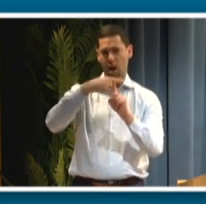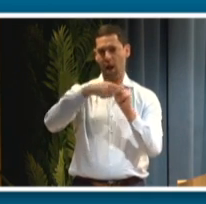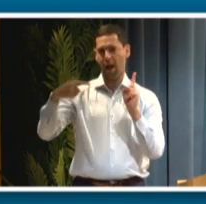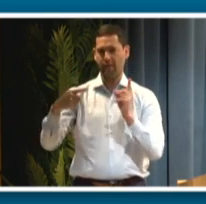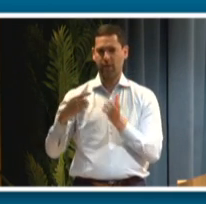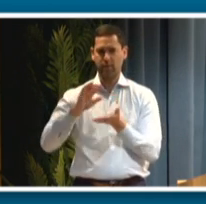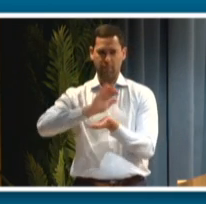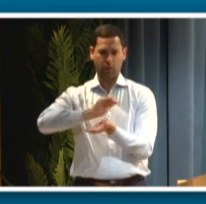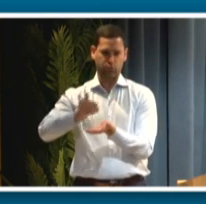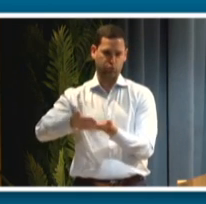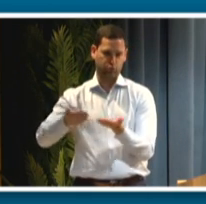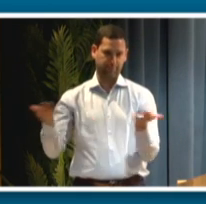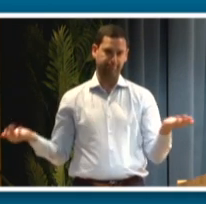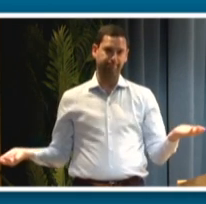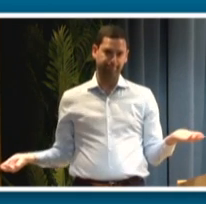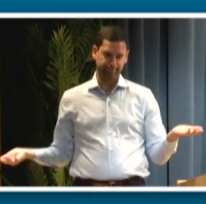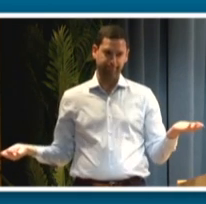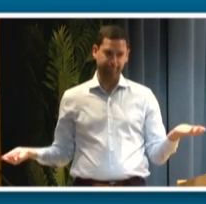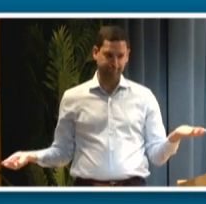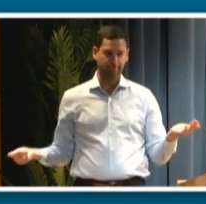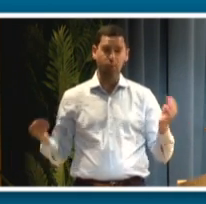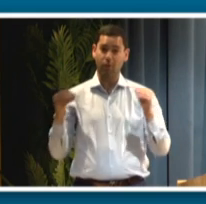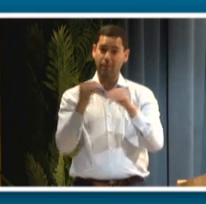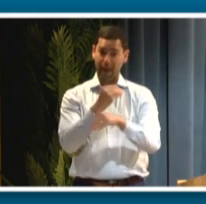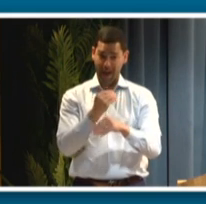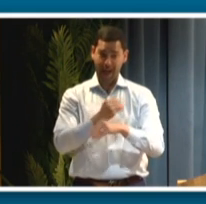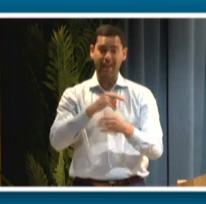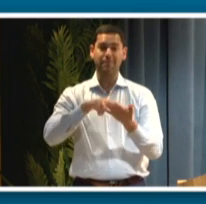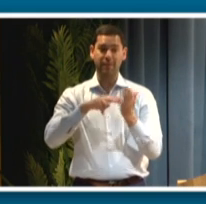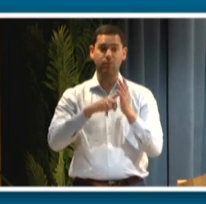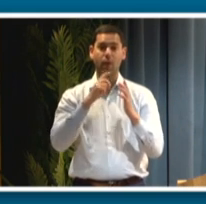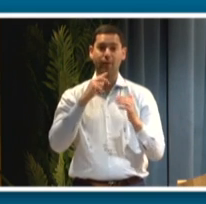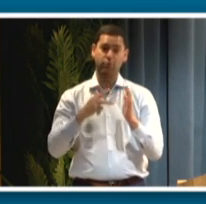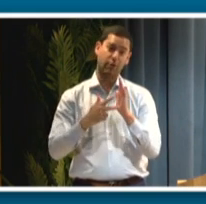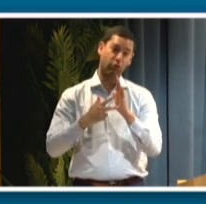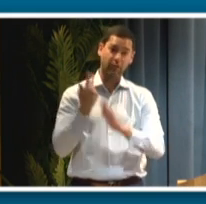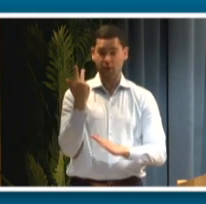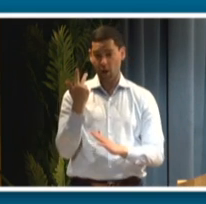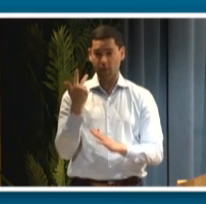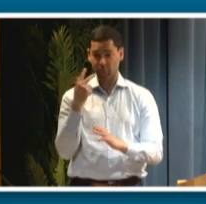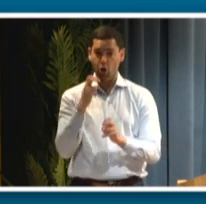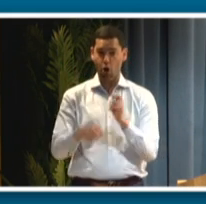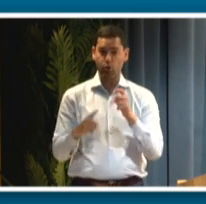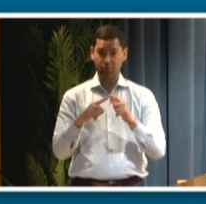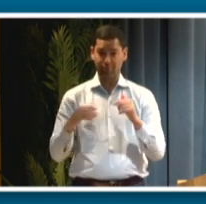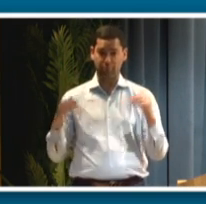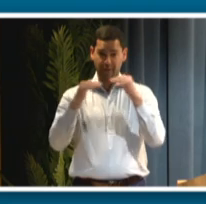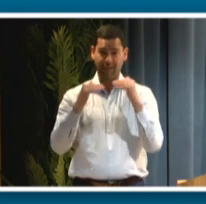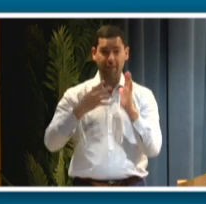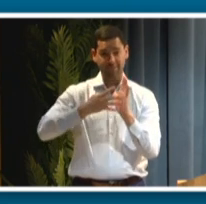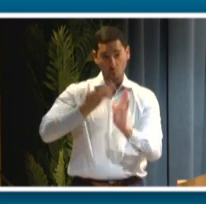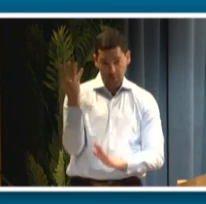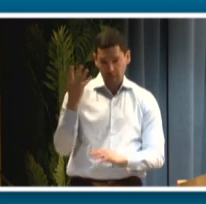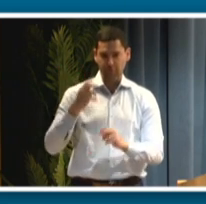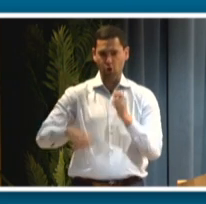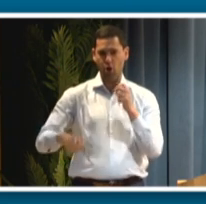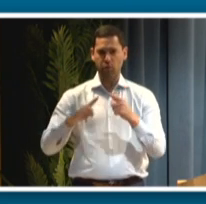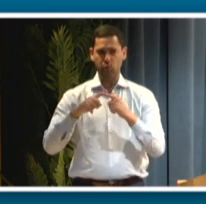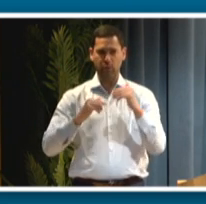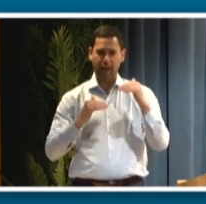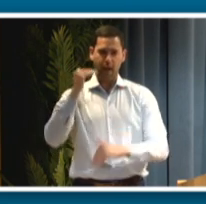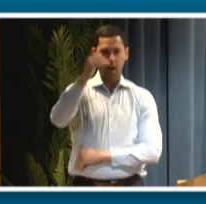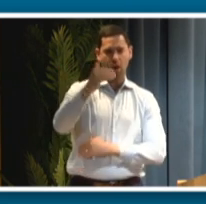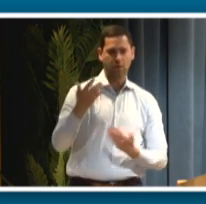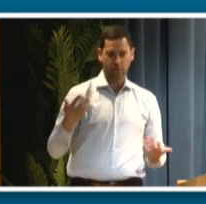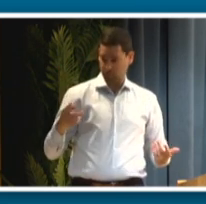right? So the math on that means you got to work three times as hard to break even, four times as hard to get ahead. Oh, that's the math on it. We won't do the math. Do you feel